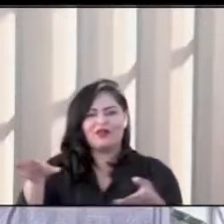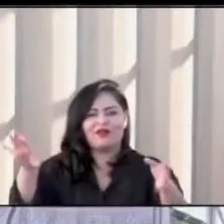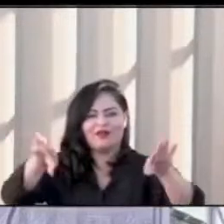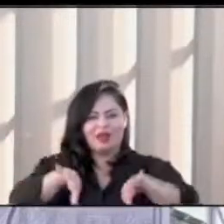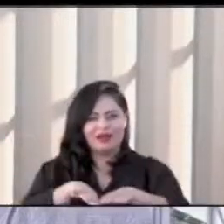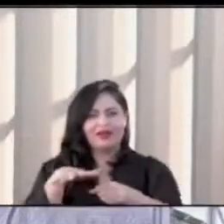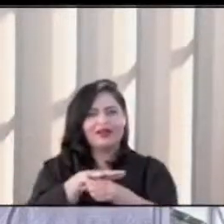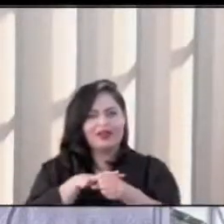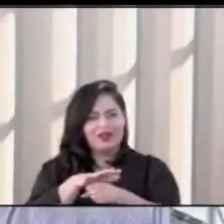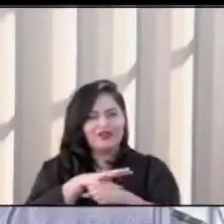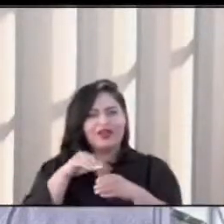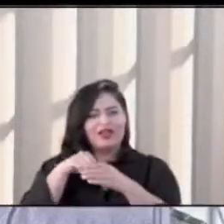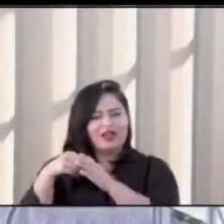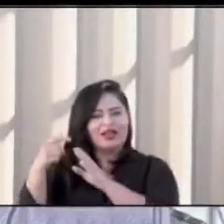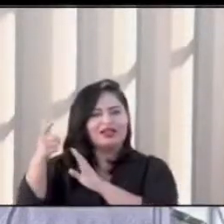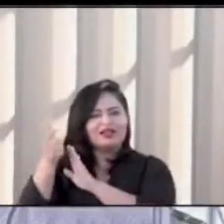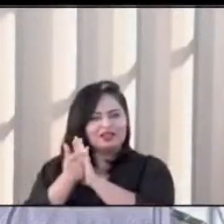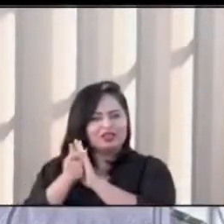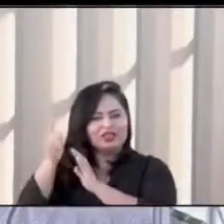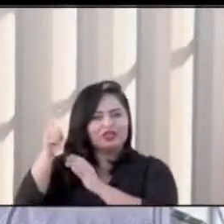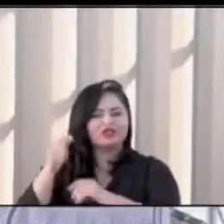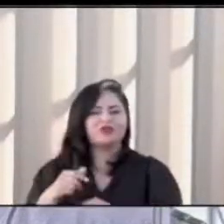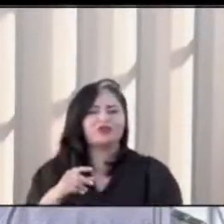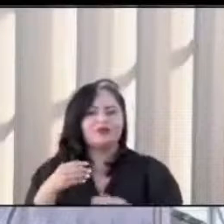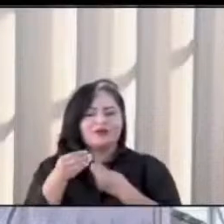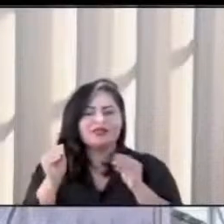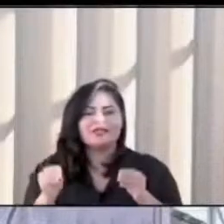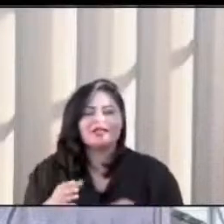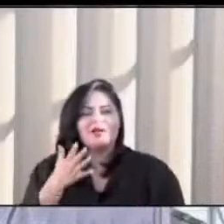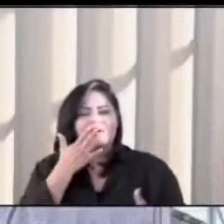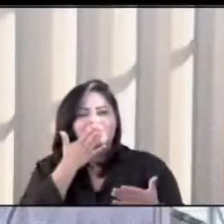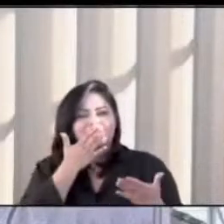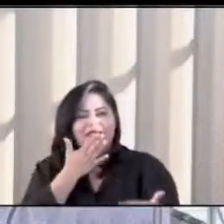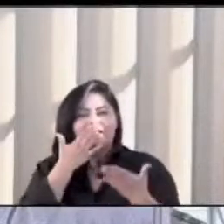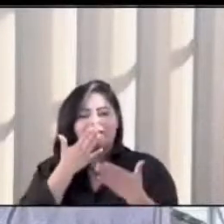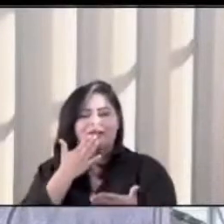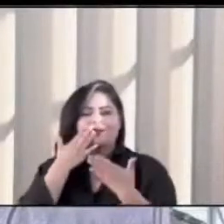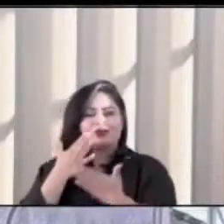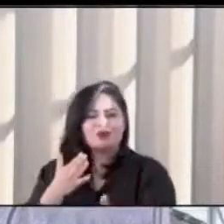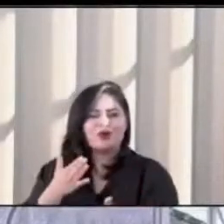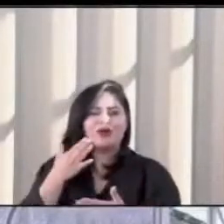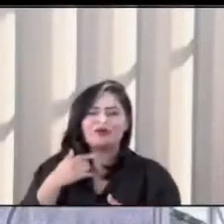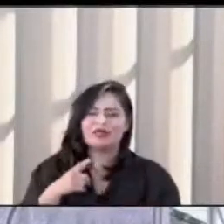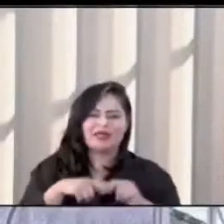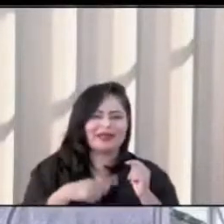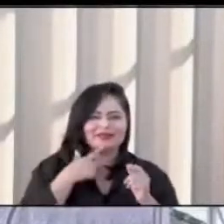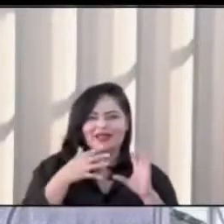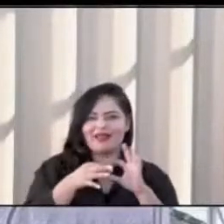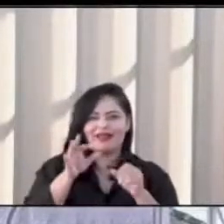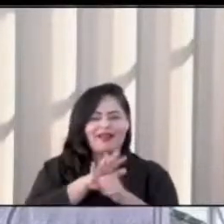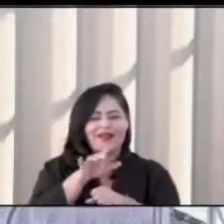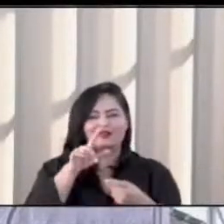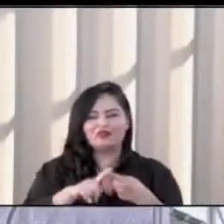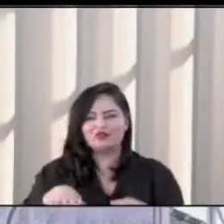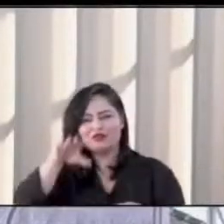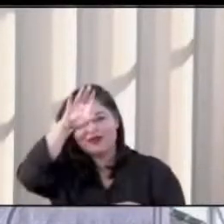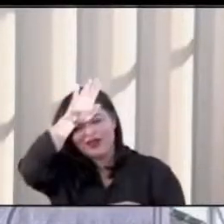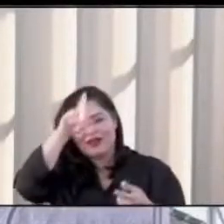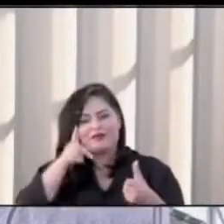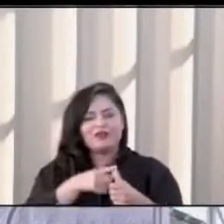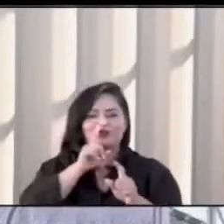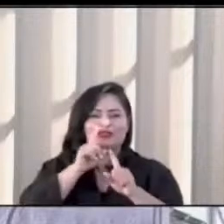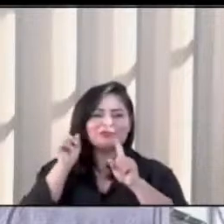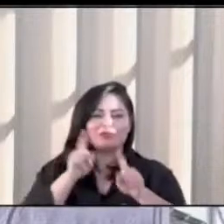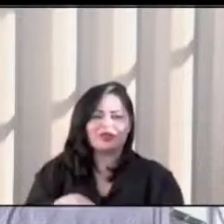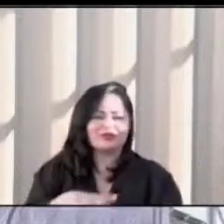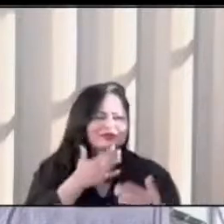State Legislature. Let me begin by extending our sincere gratitude. We can't say it enough to the firefighters, to the first responders who are